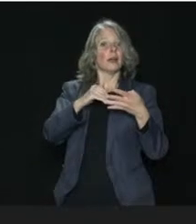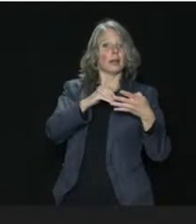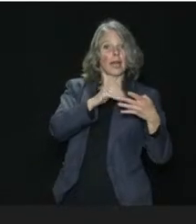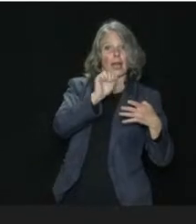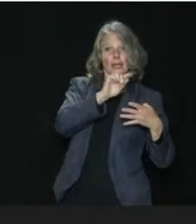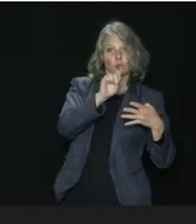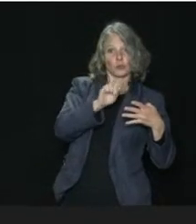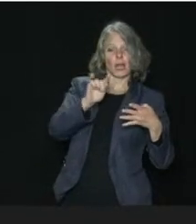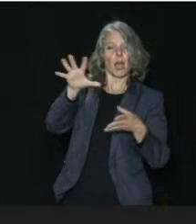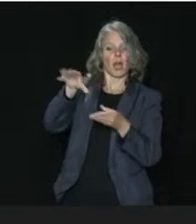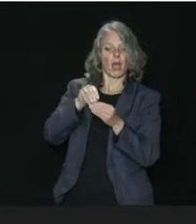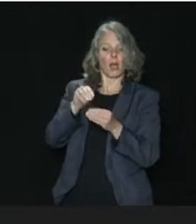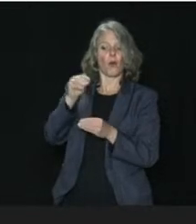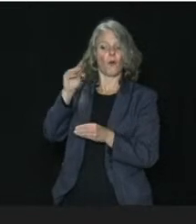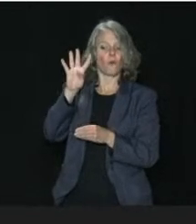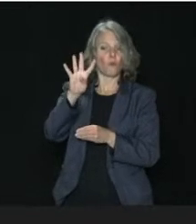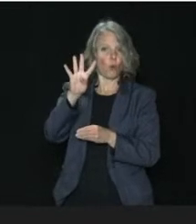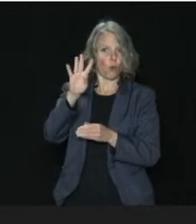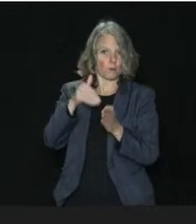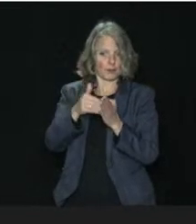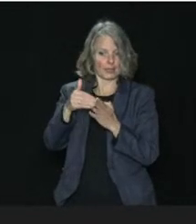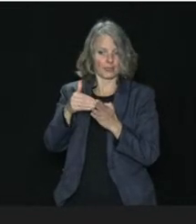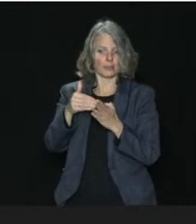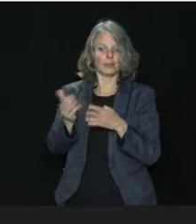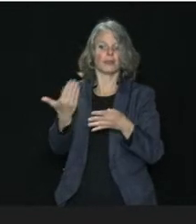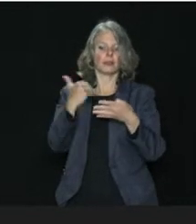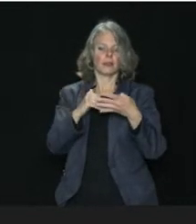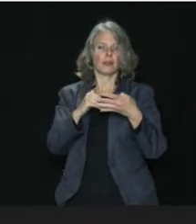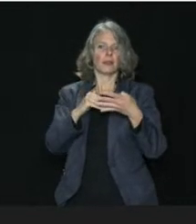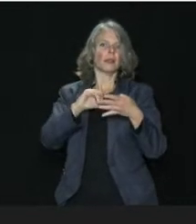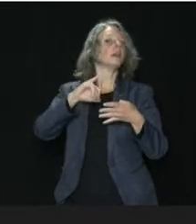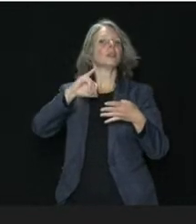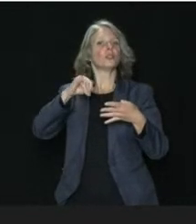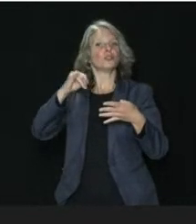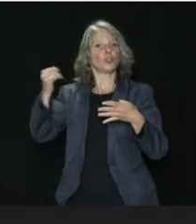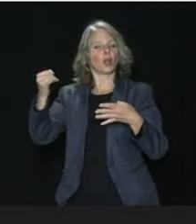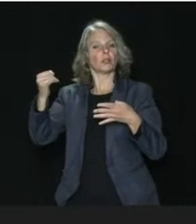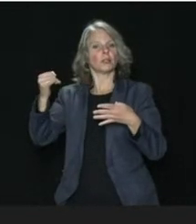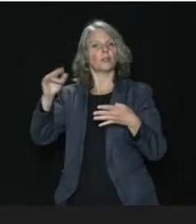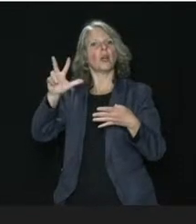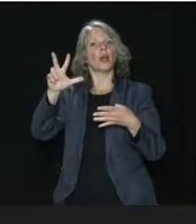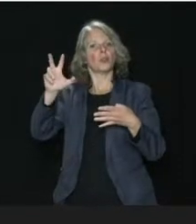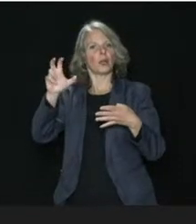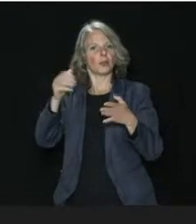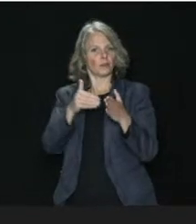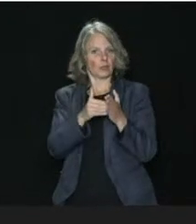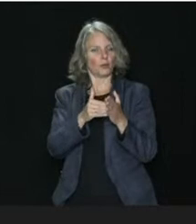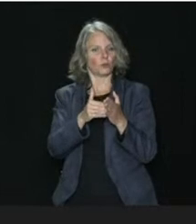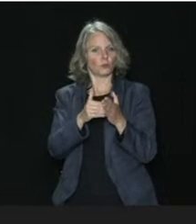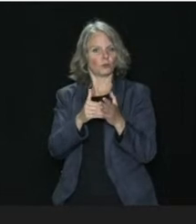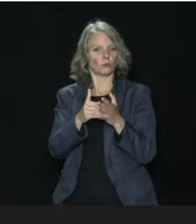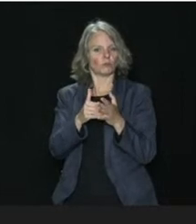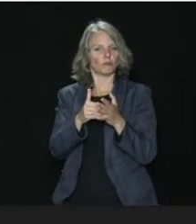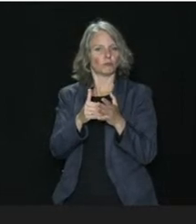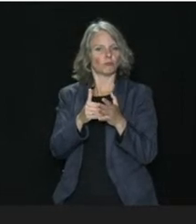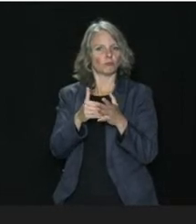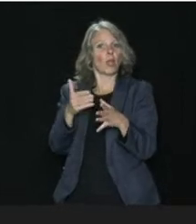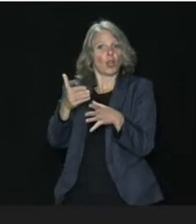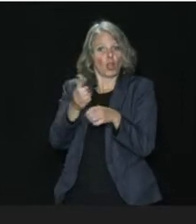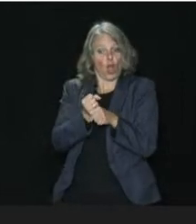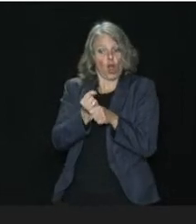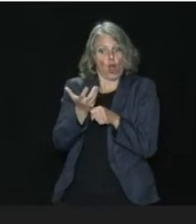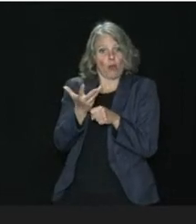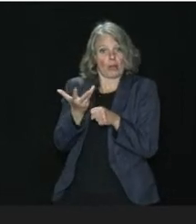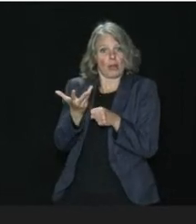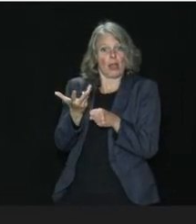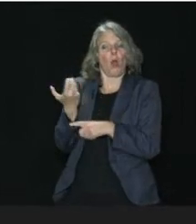doses of AstraZeneca, and the 300,000 doses of Janssen that are in the